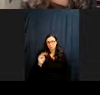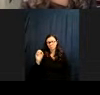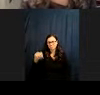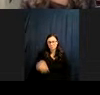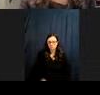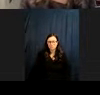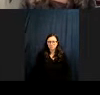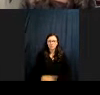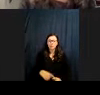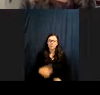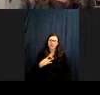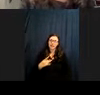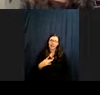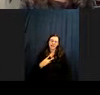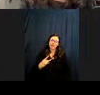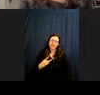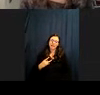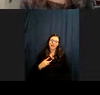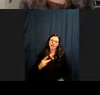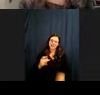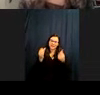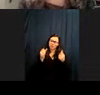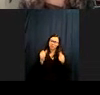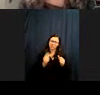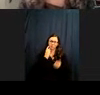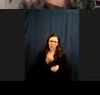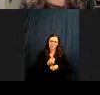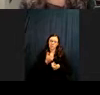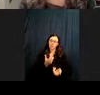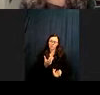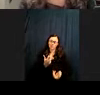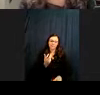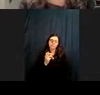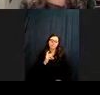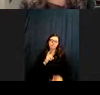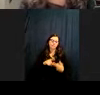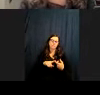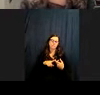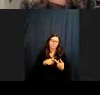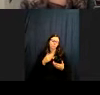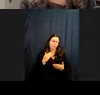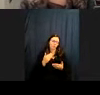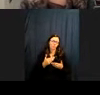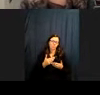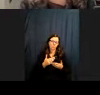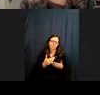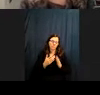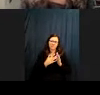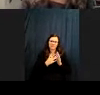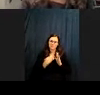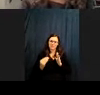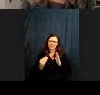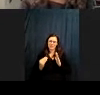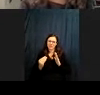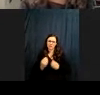But I like the shape of the poem to almost imitate what it's